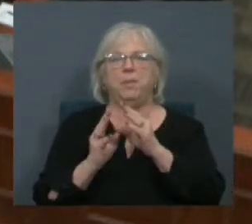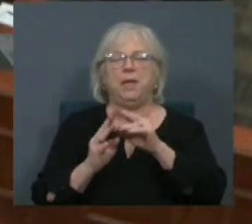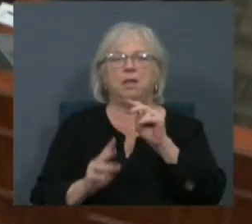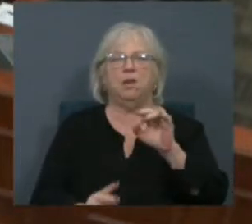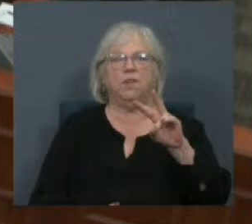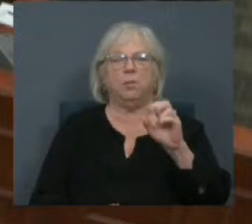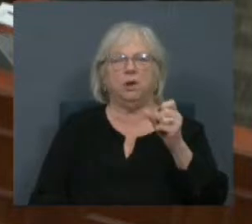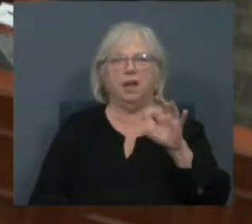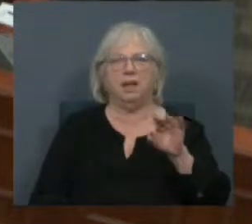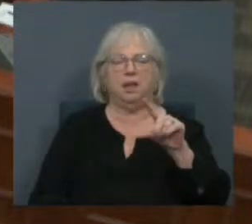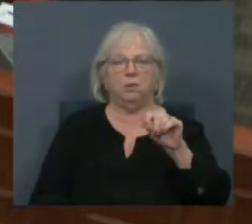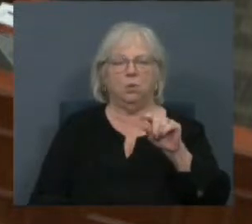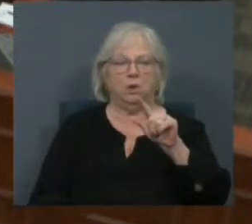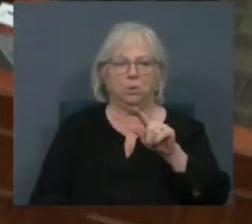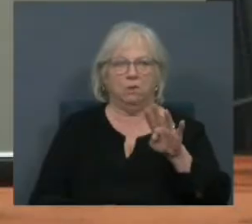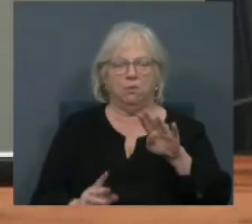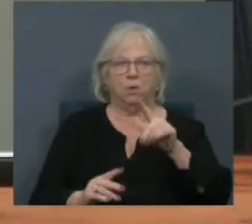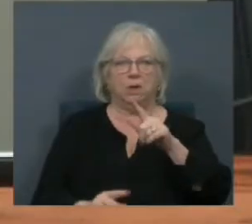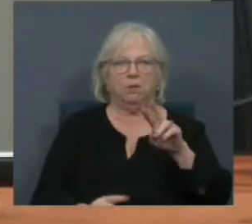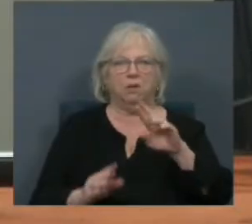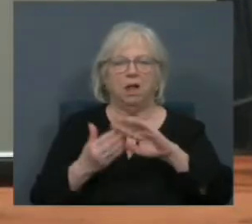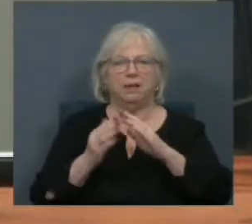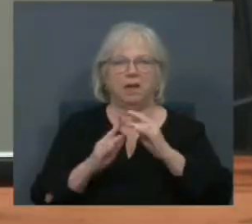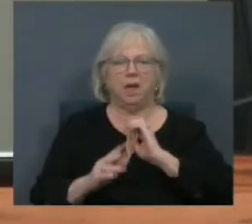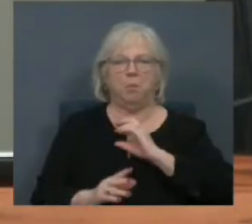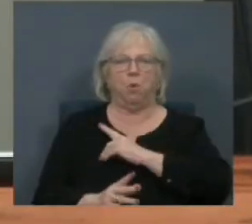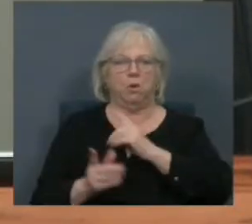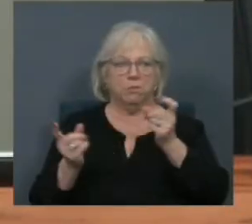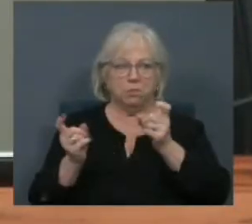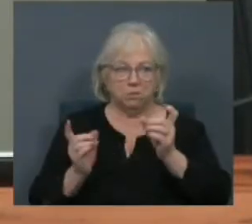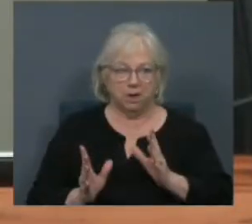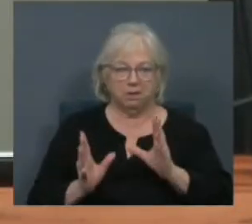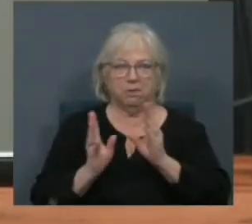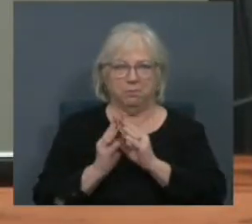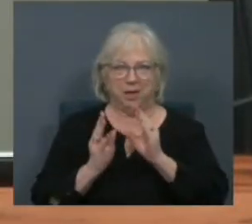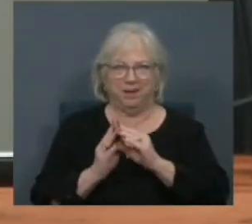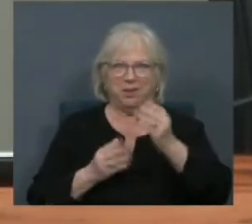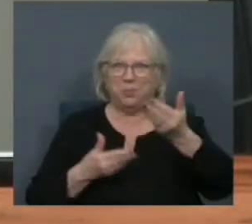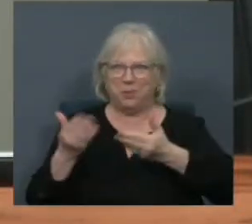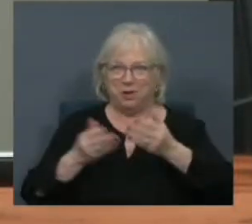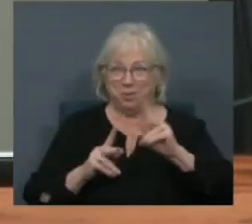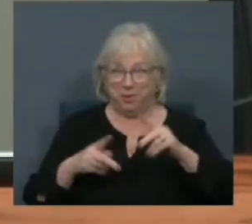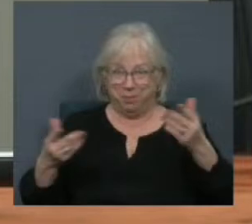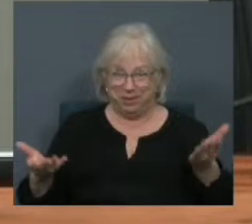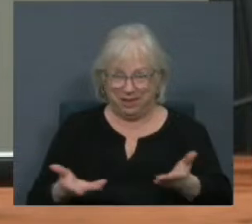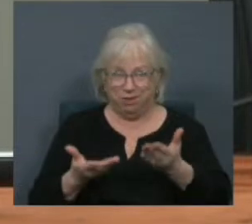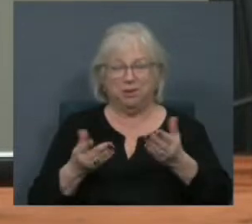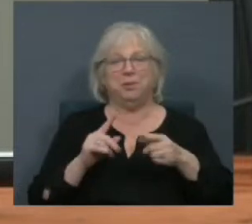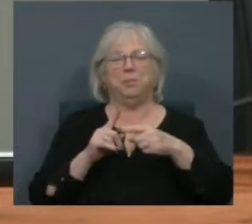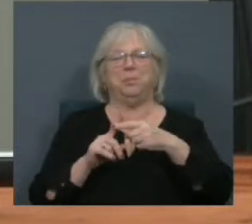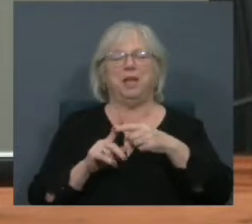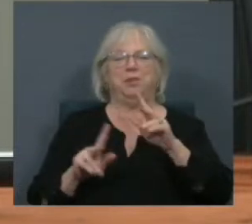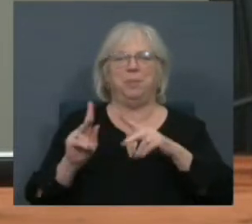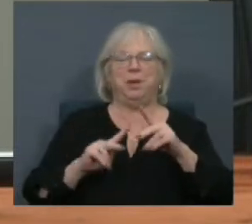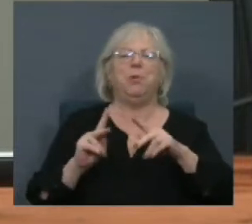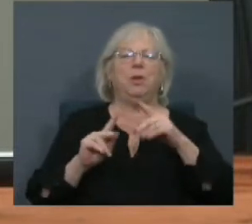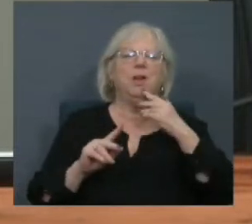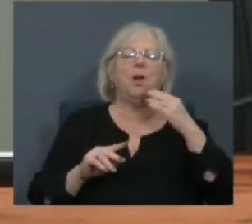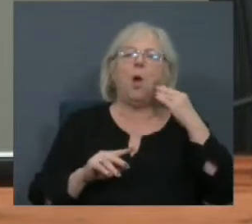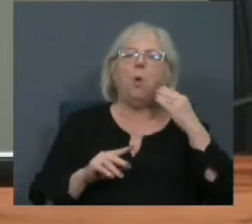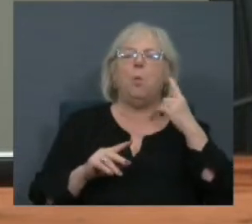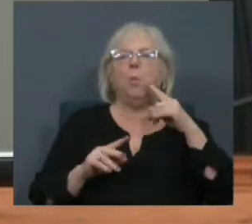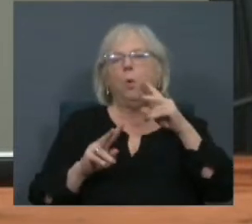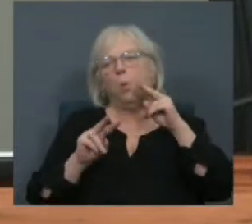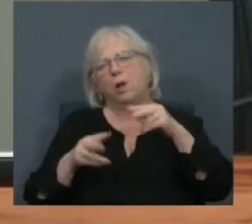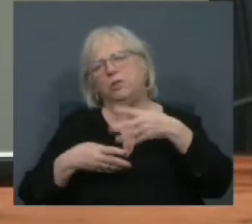November 19, 2024, Little Rock City Board of Directors meeting. I'd like to welcome those that are in attendance as well as those watching at home or